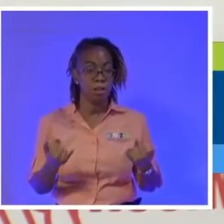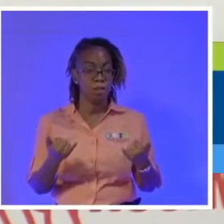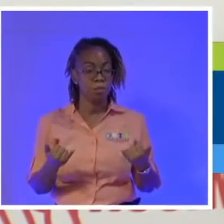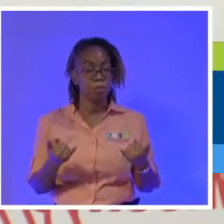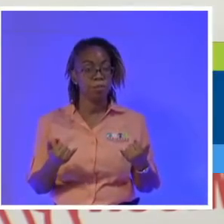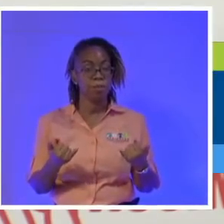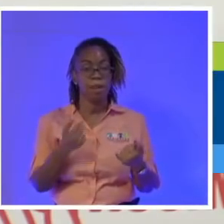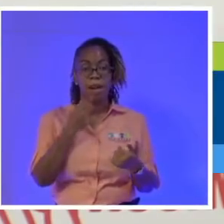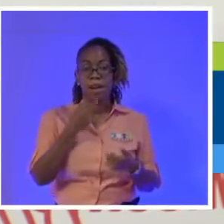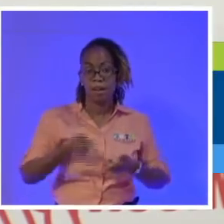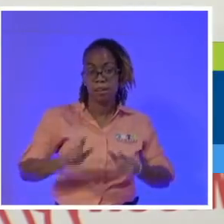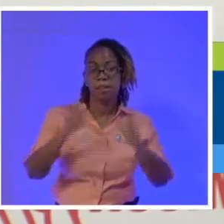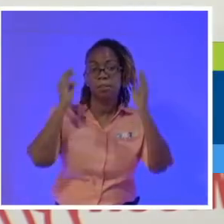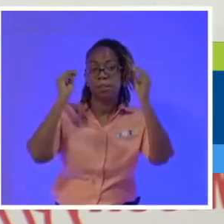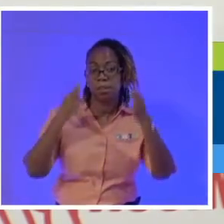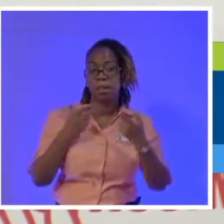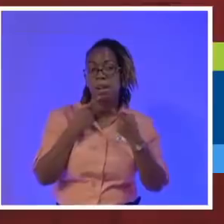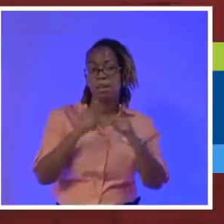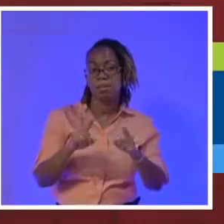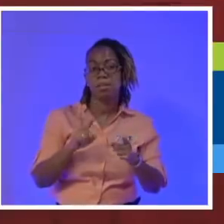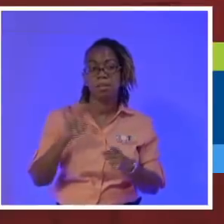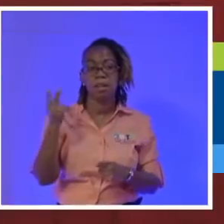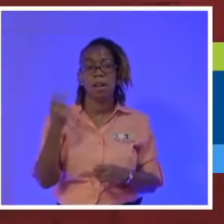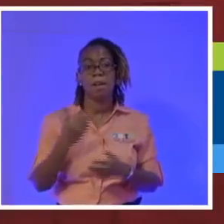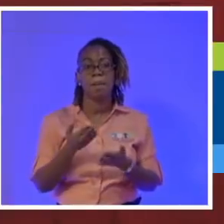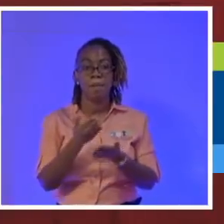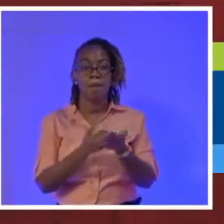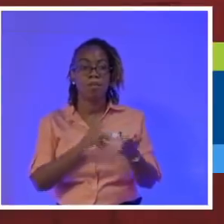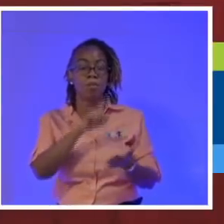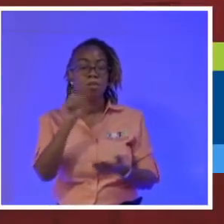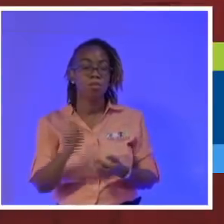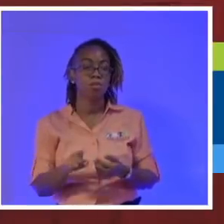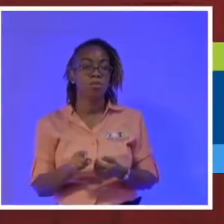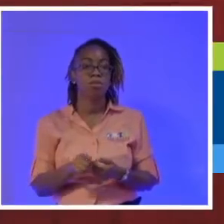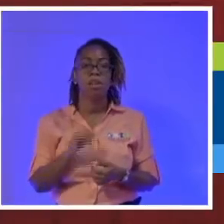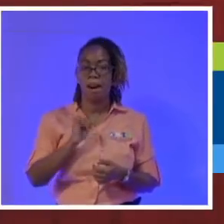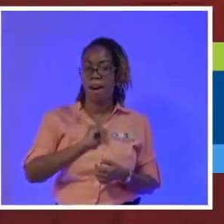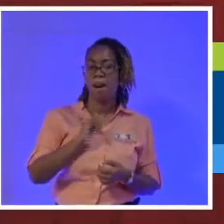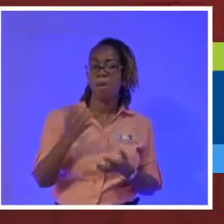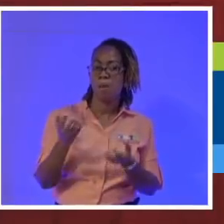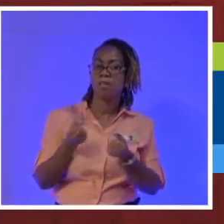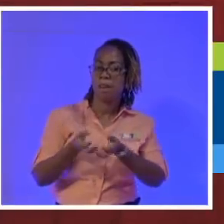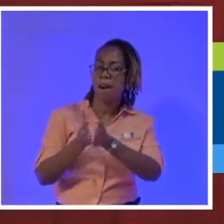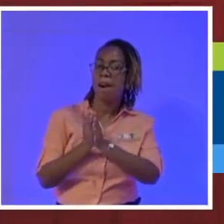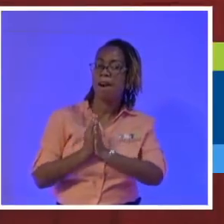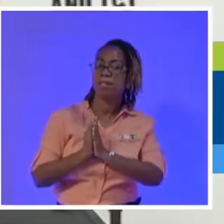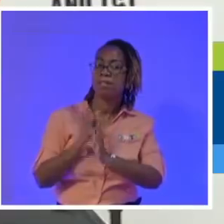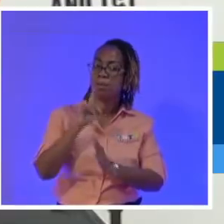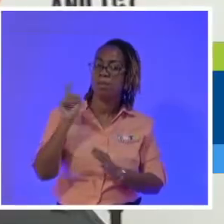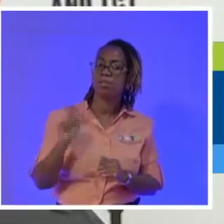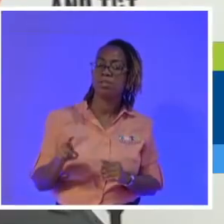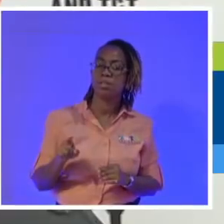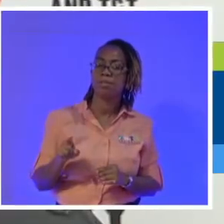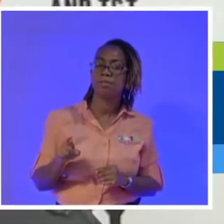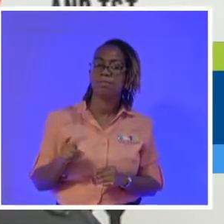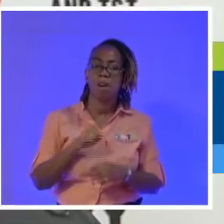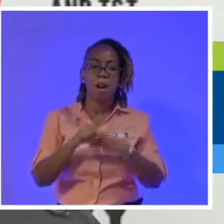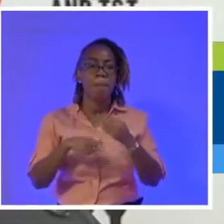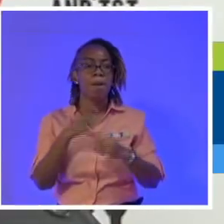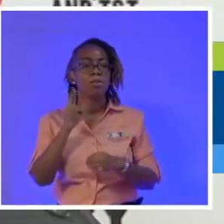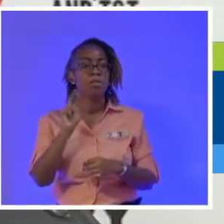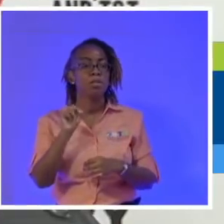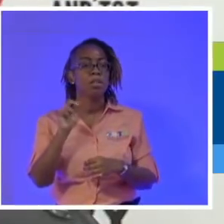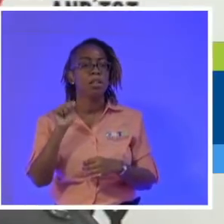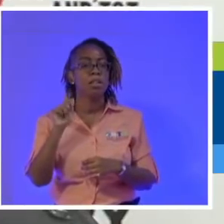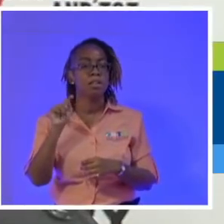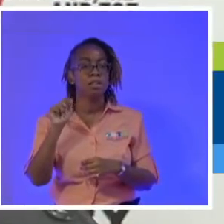to the second part of the question. Thank you. I just want to add something because you asked a very good question about NATO's call to close down